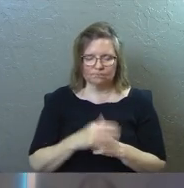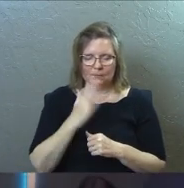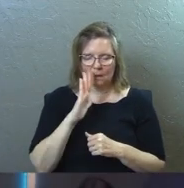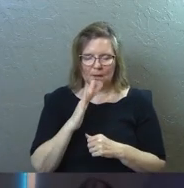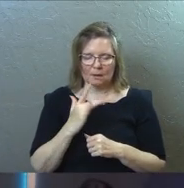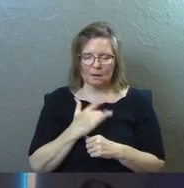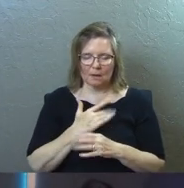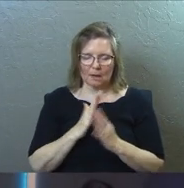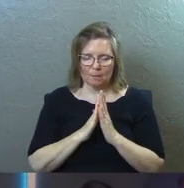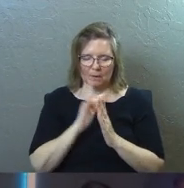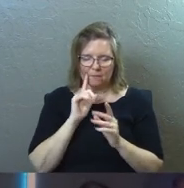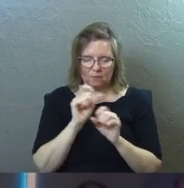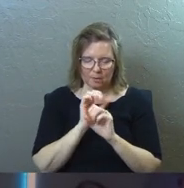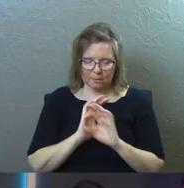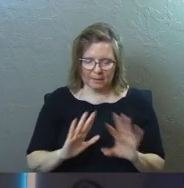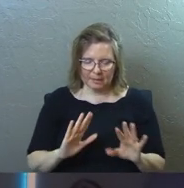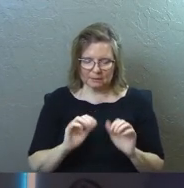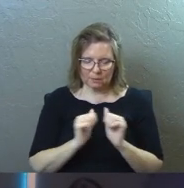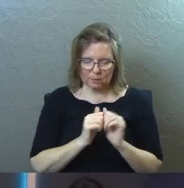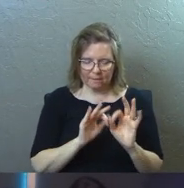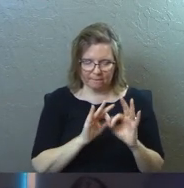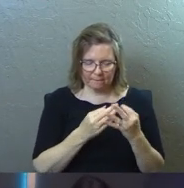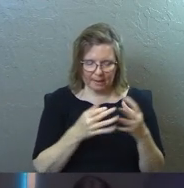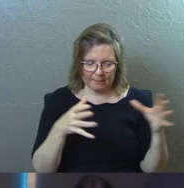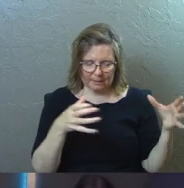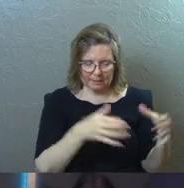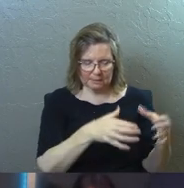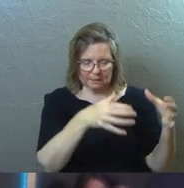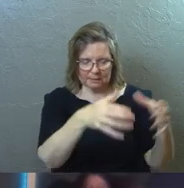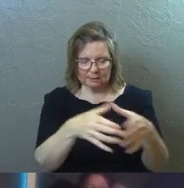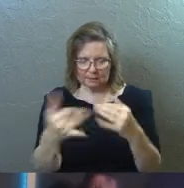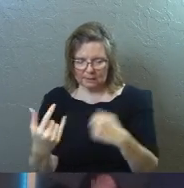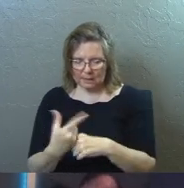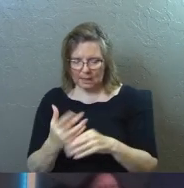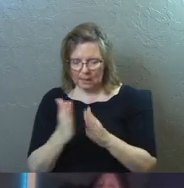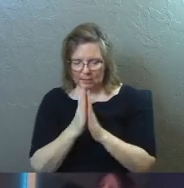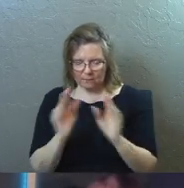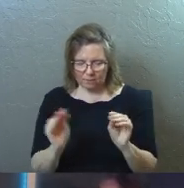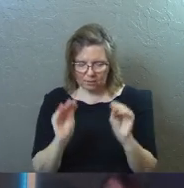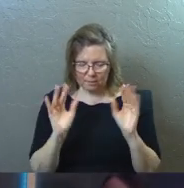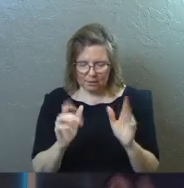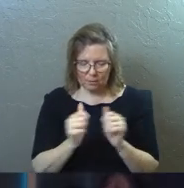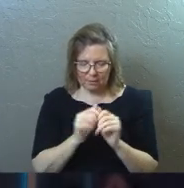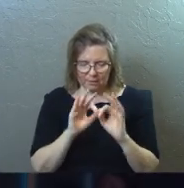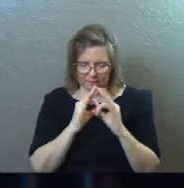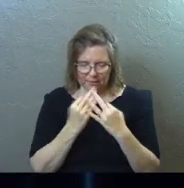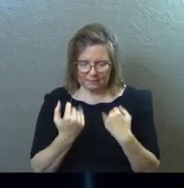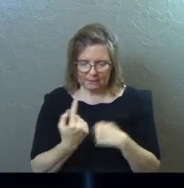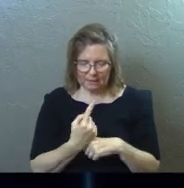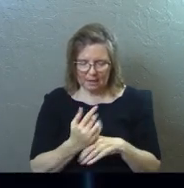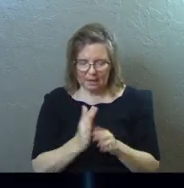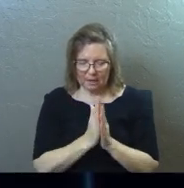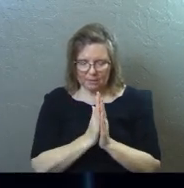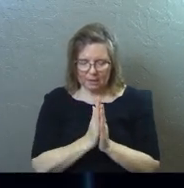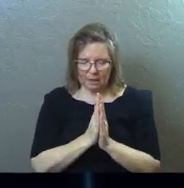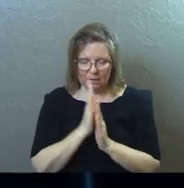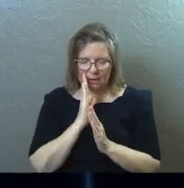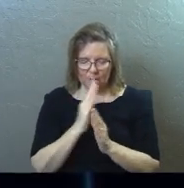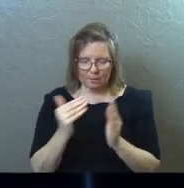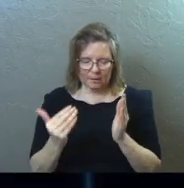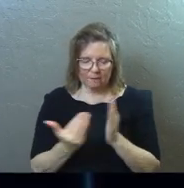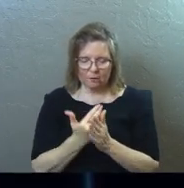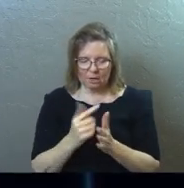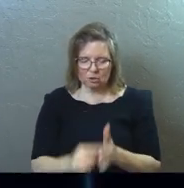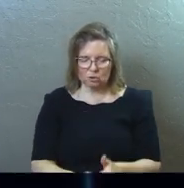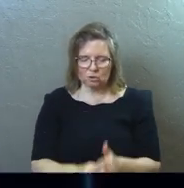God, I pray for a blessing, God, in families today. I pray for a miracle in families today. God, I pray that there would be a